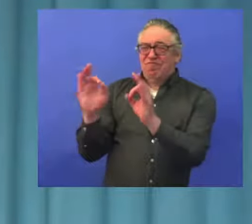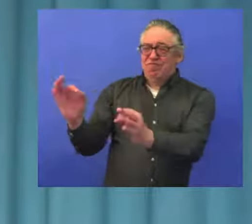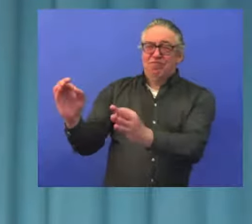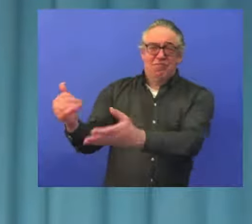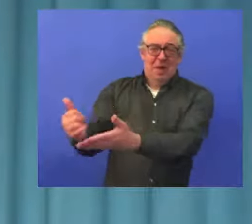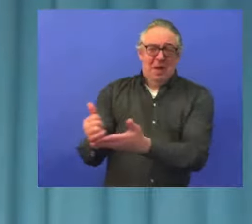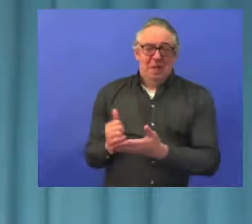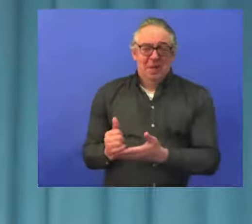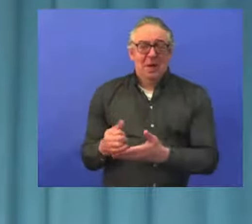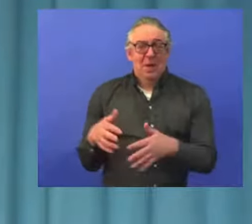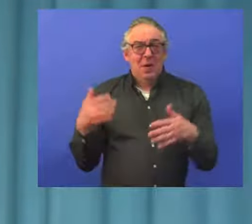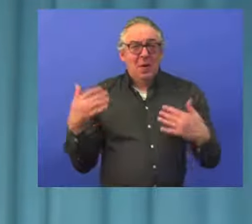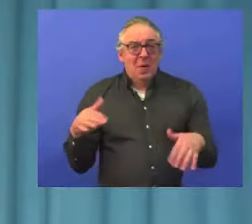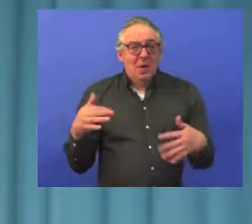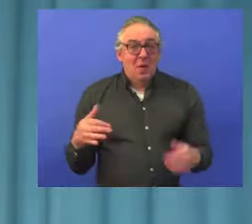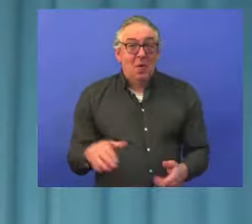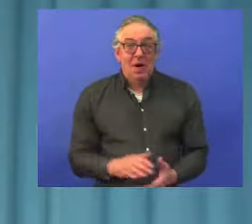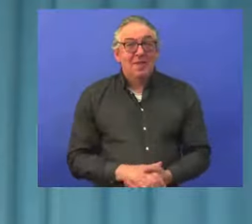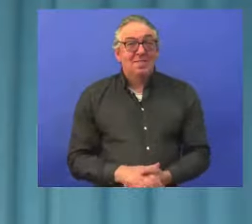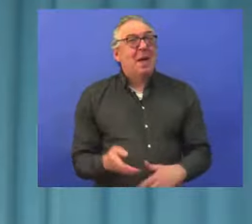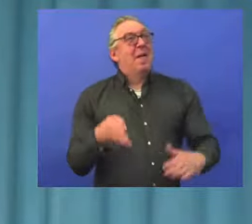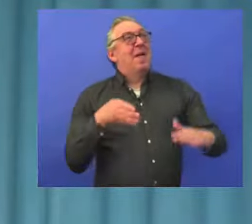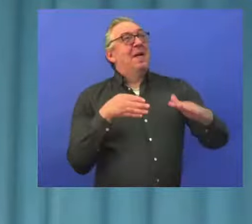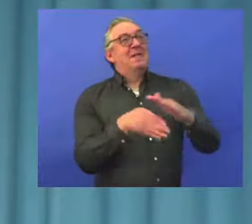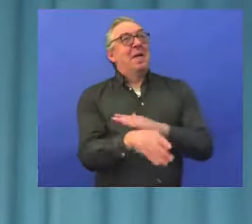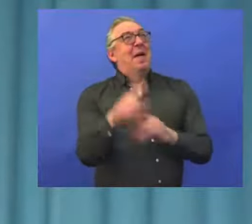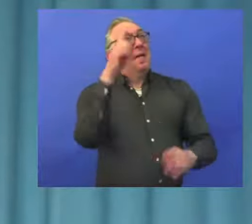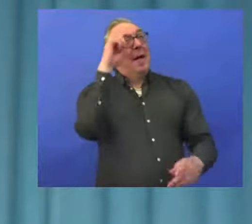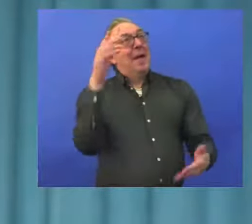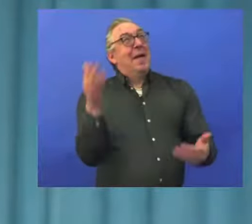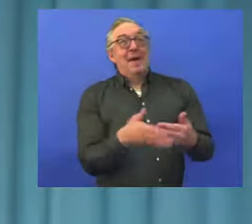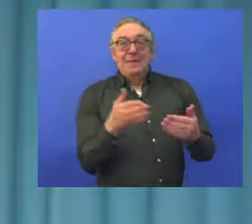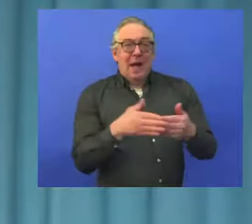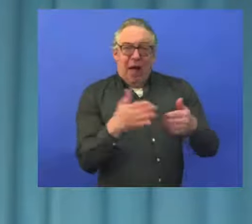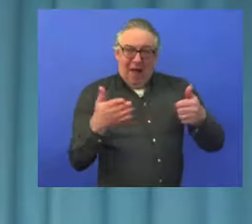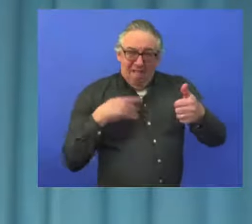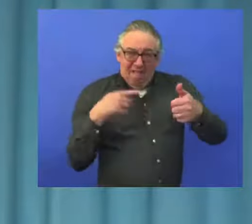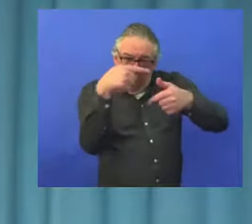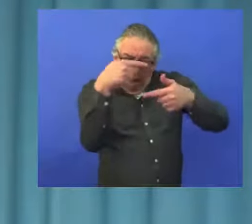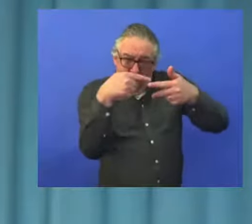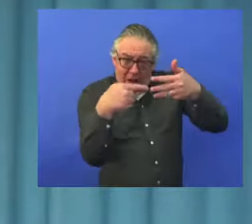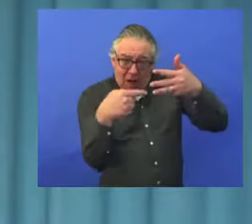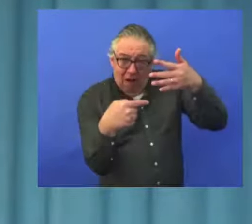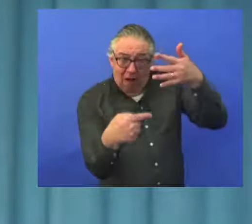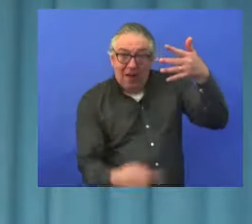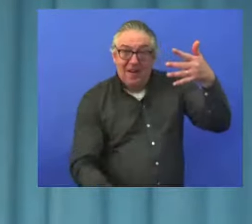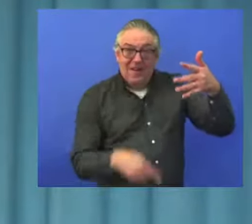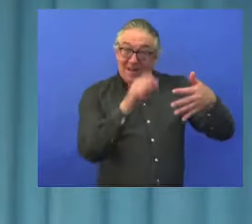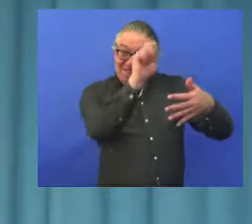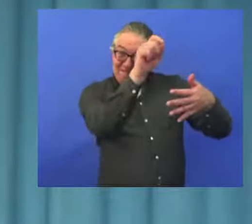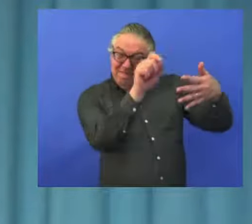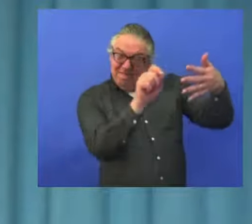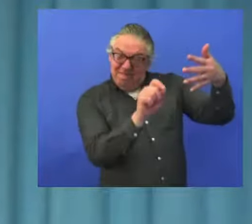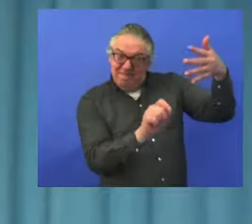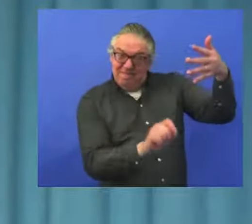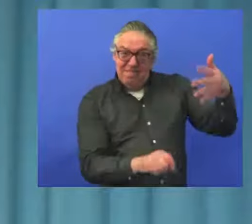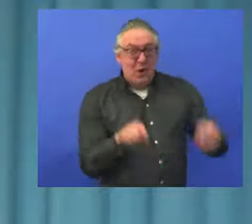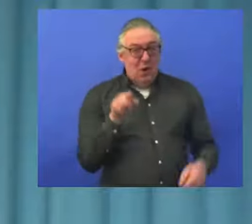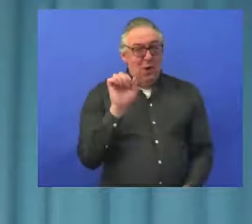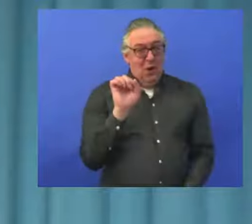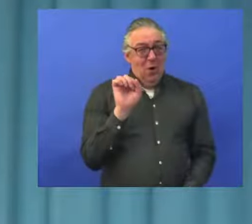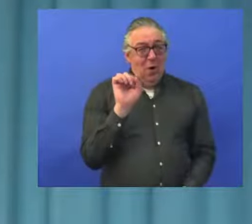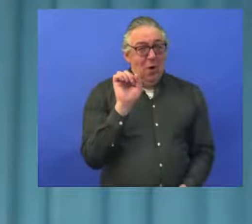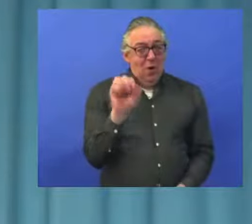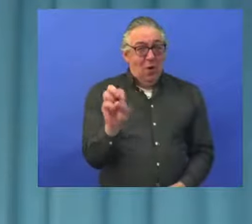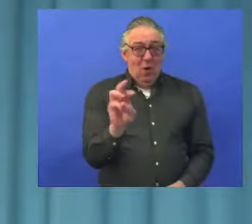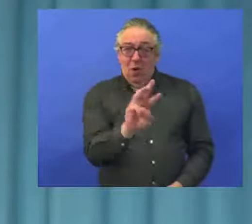are relevant for accessibility. Just amazing how Access Gallery is showing all this in a nice map and with photos. Other